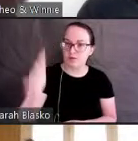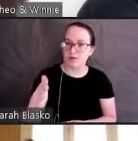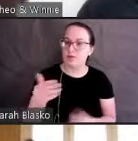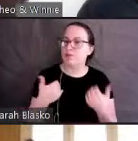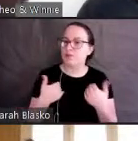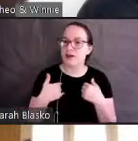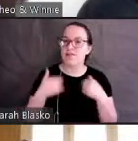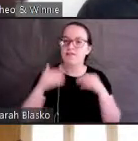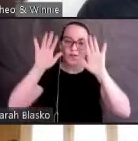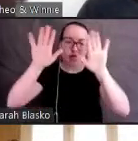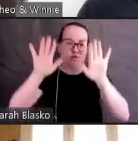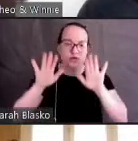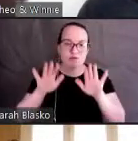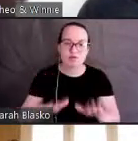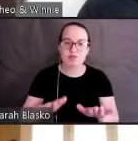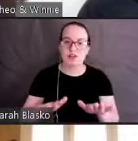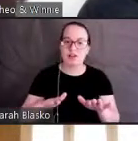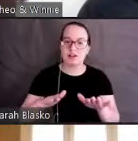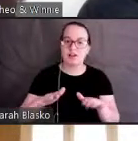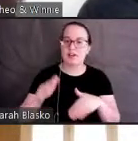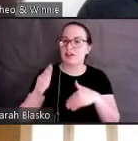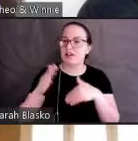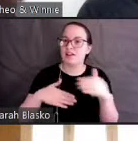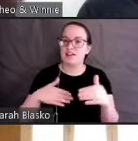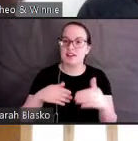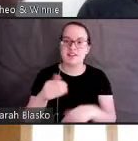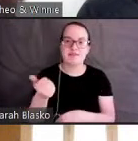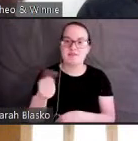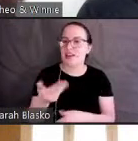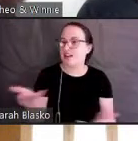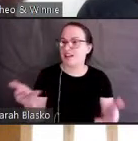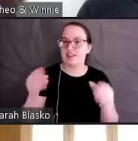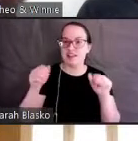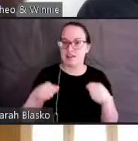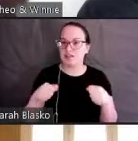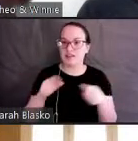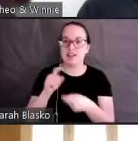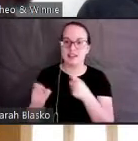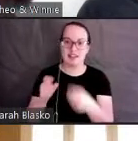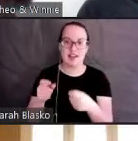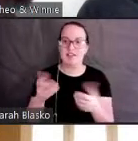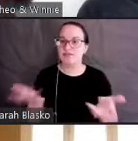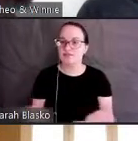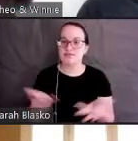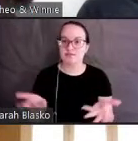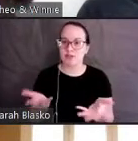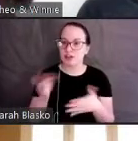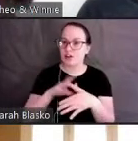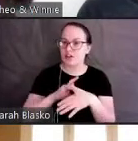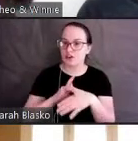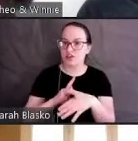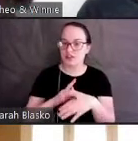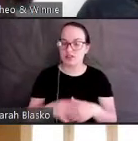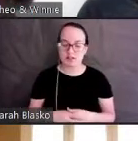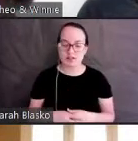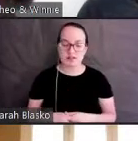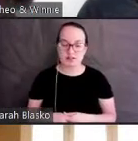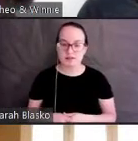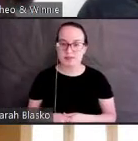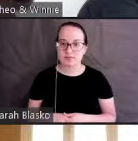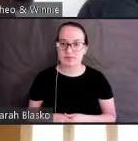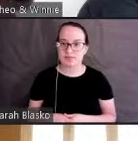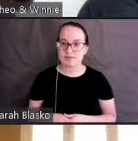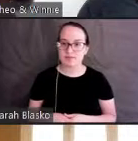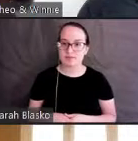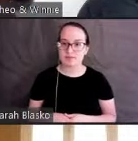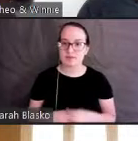than anything that we can give here on earth. And so I just remind us of that, those words of